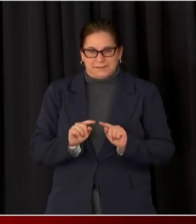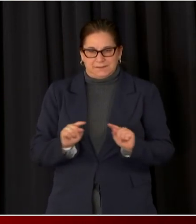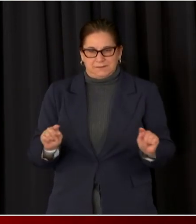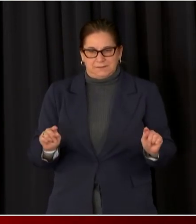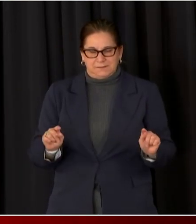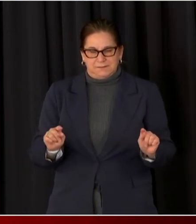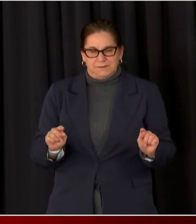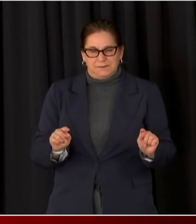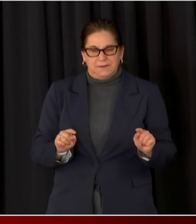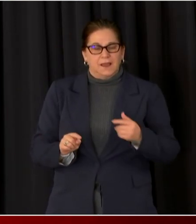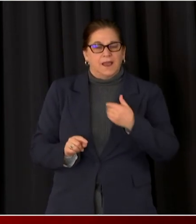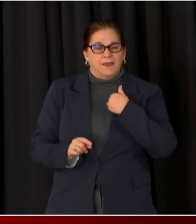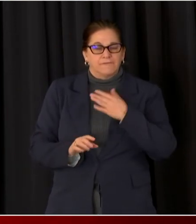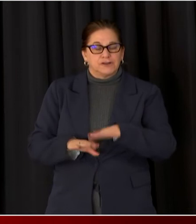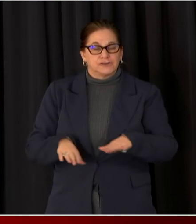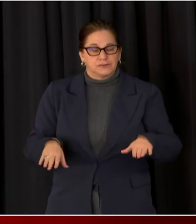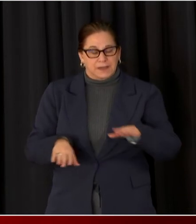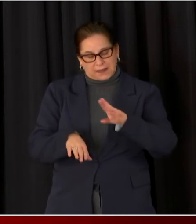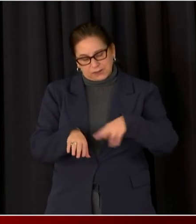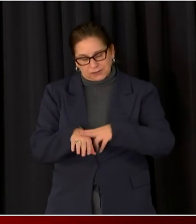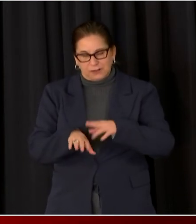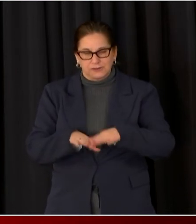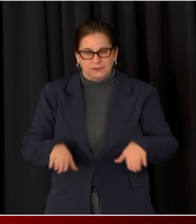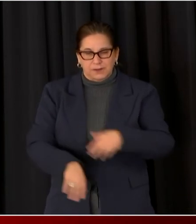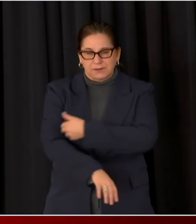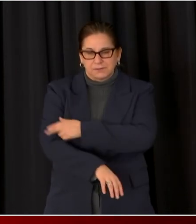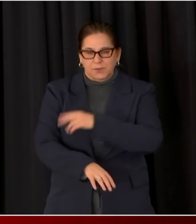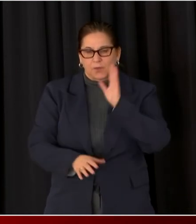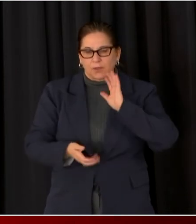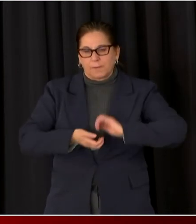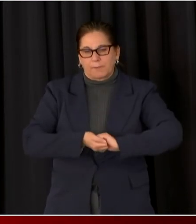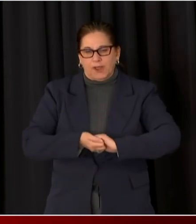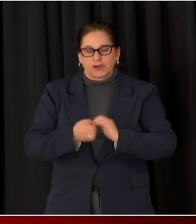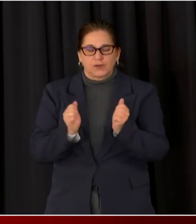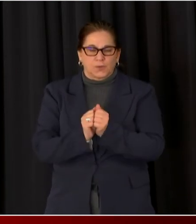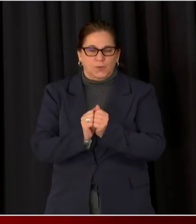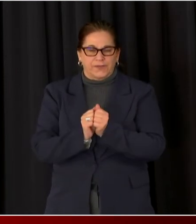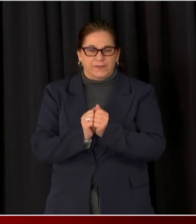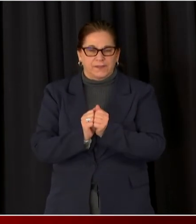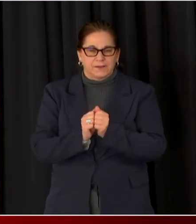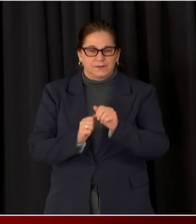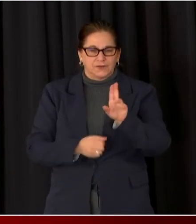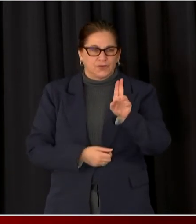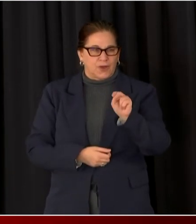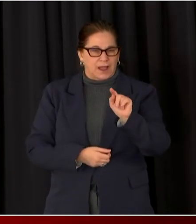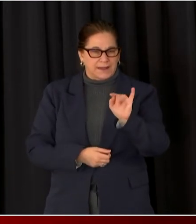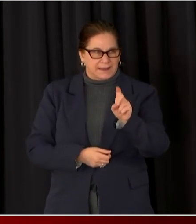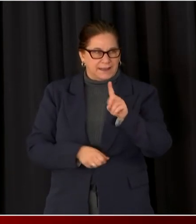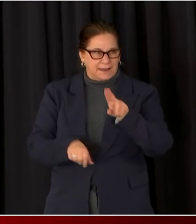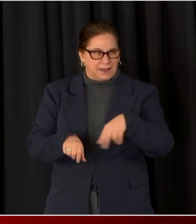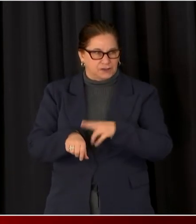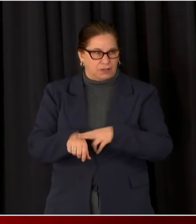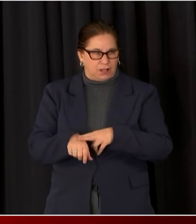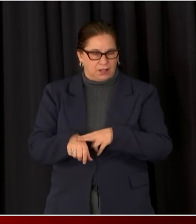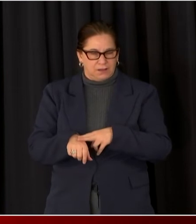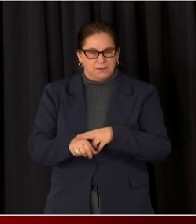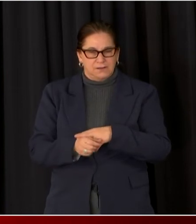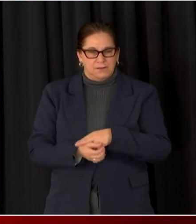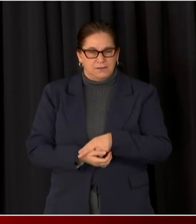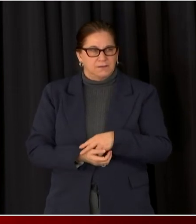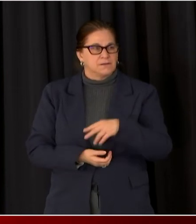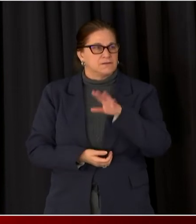to provide them vaccines, and Kaiser will partner with DC government to vaccinate EMS workers as well as frontline public